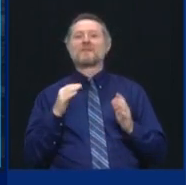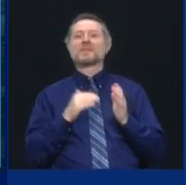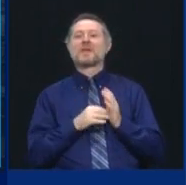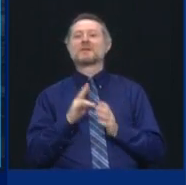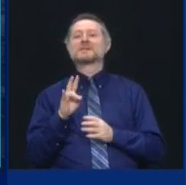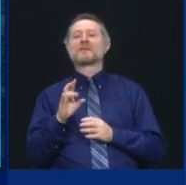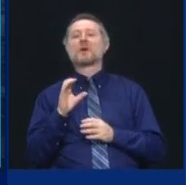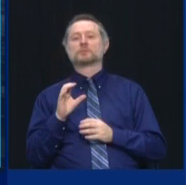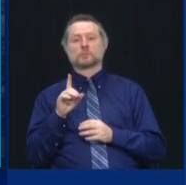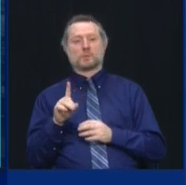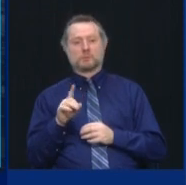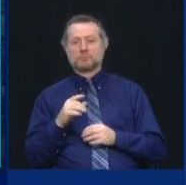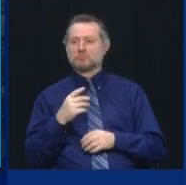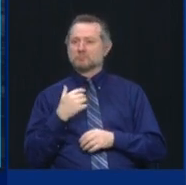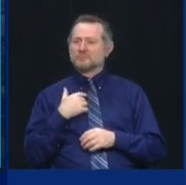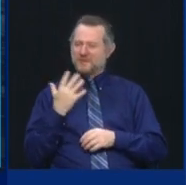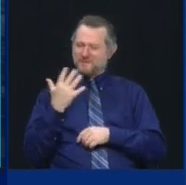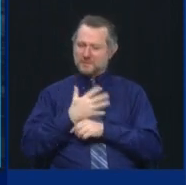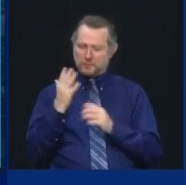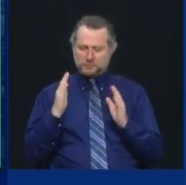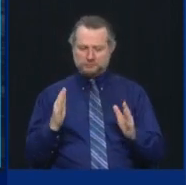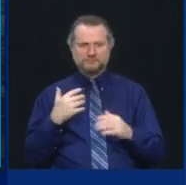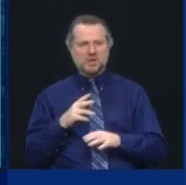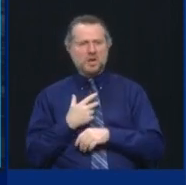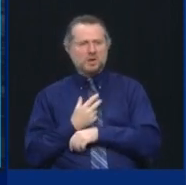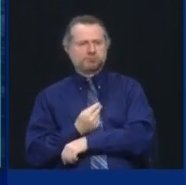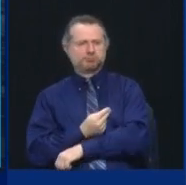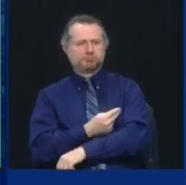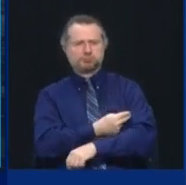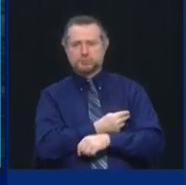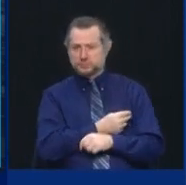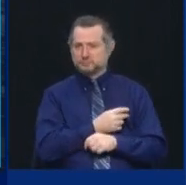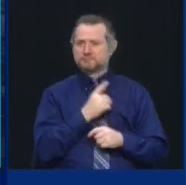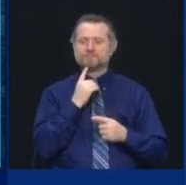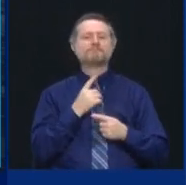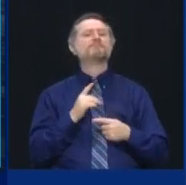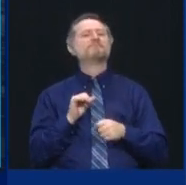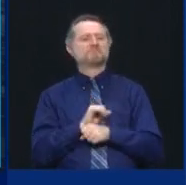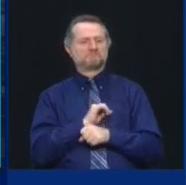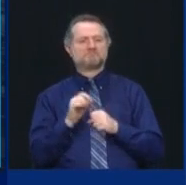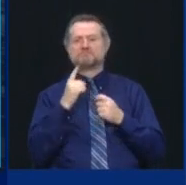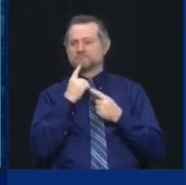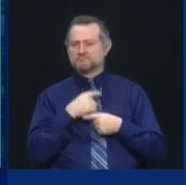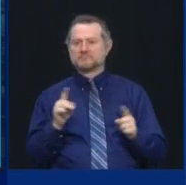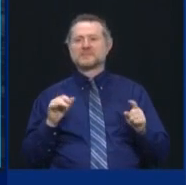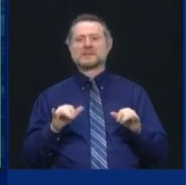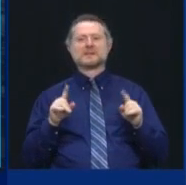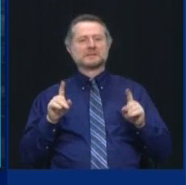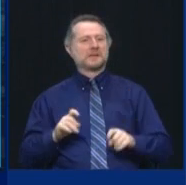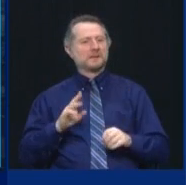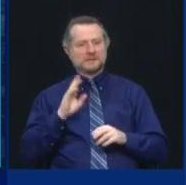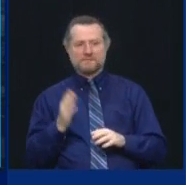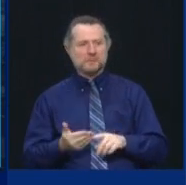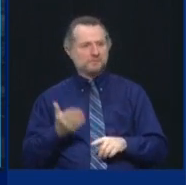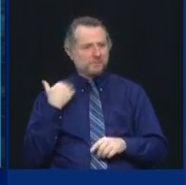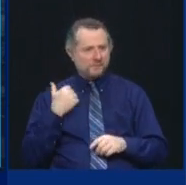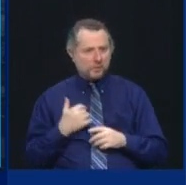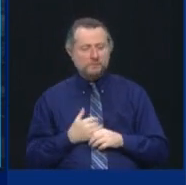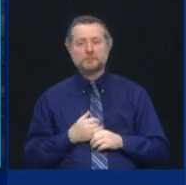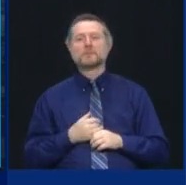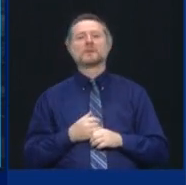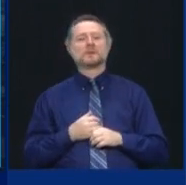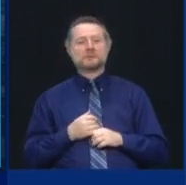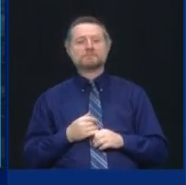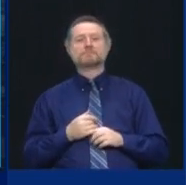in 5 days. So it worked very well, and it was a pilot. We had never done it before. We're going